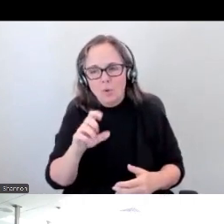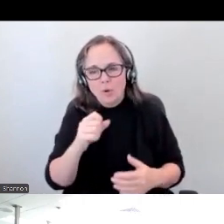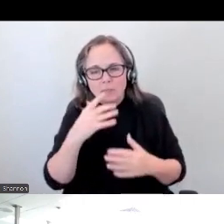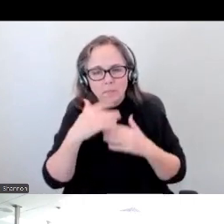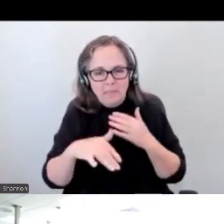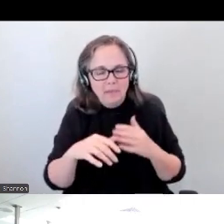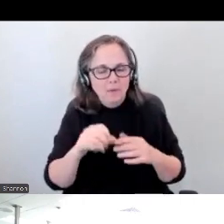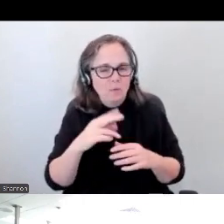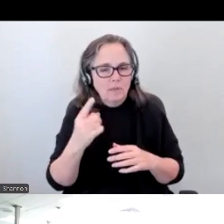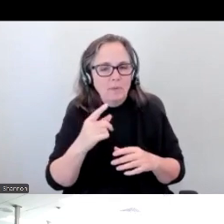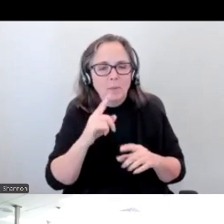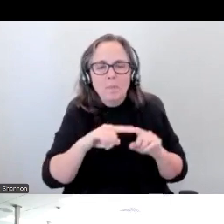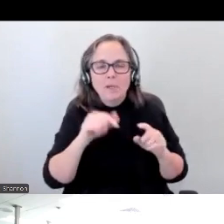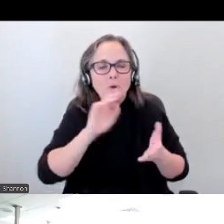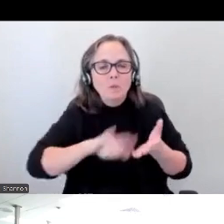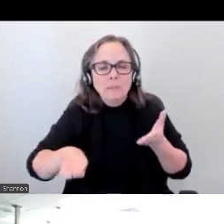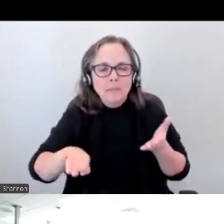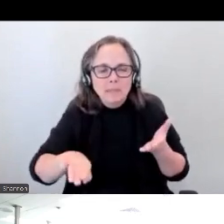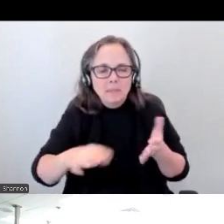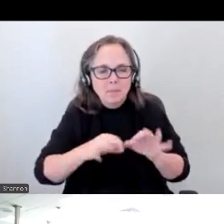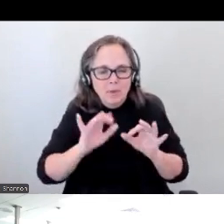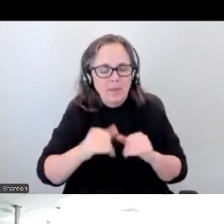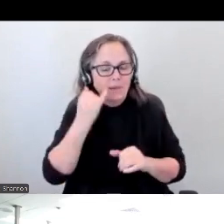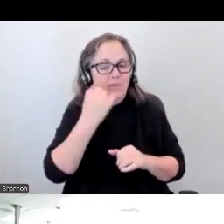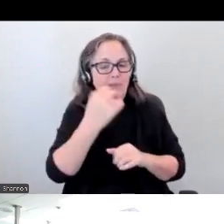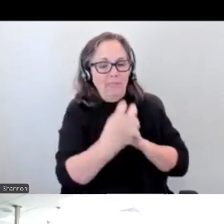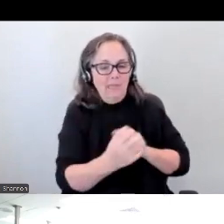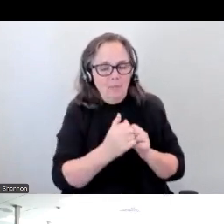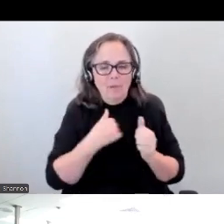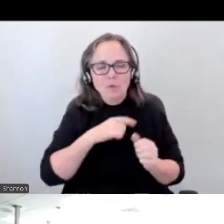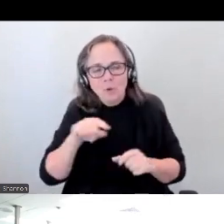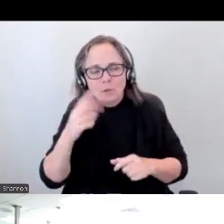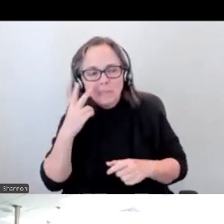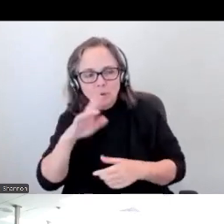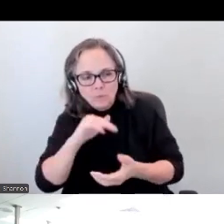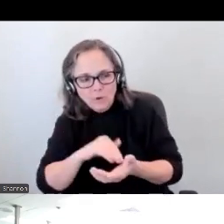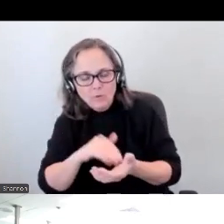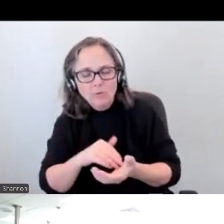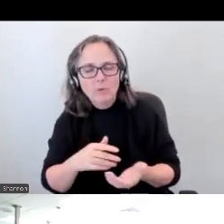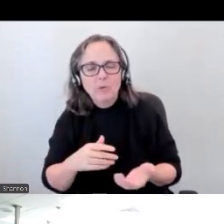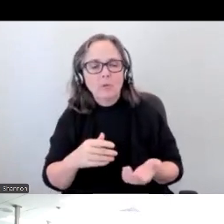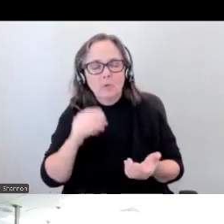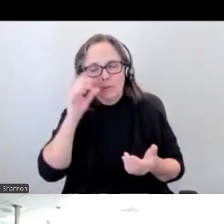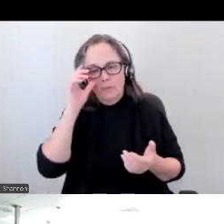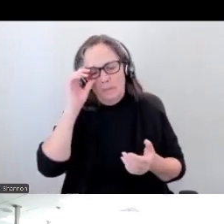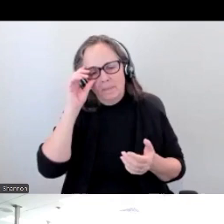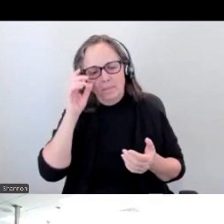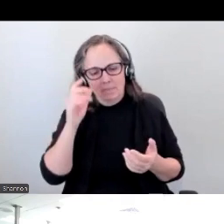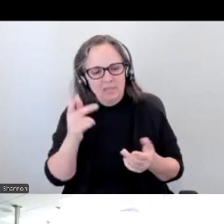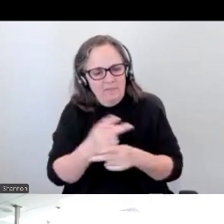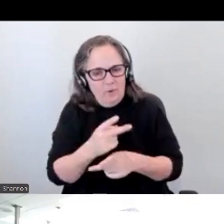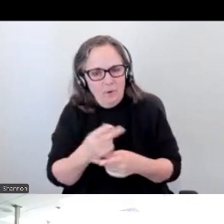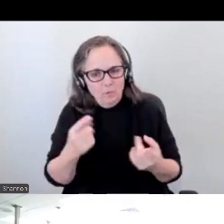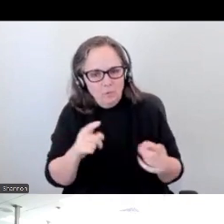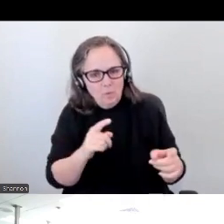dismiss your symptoms. If they, come and talk to us, go see your primary care. Let's get it worked out for